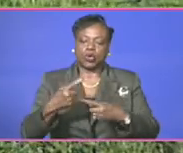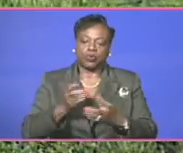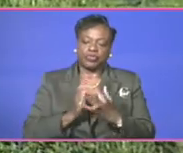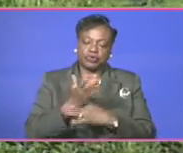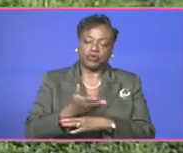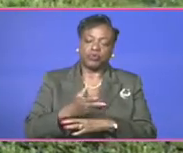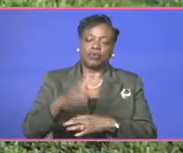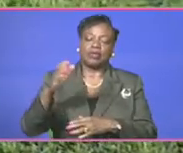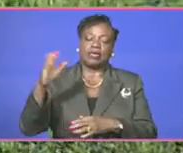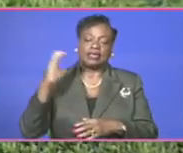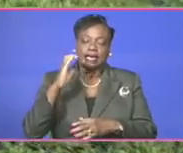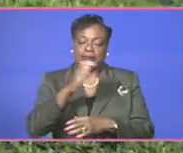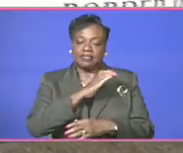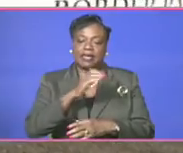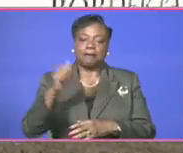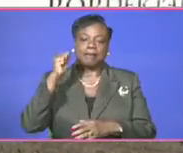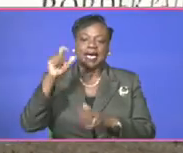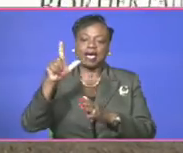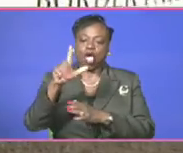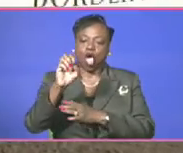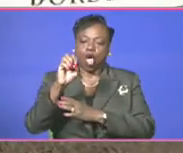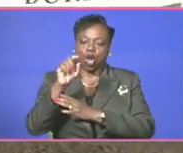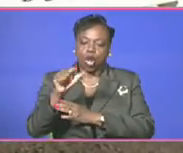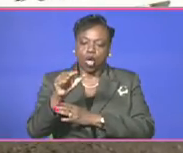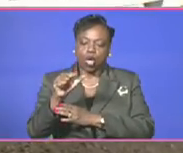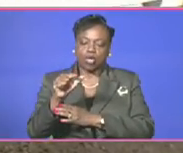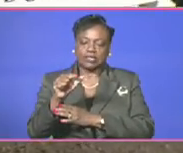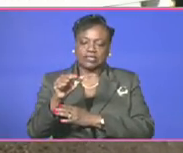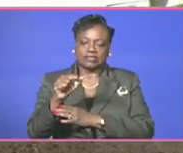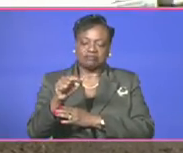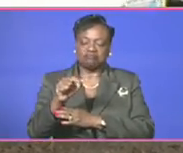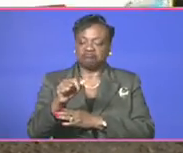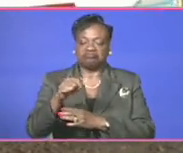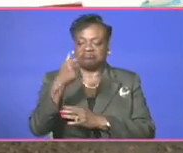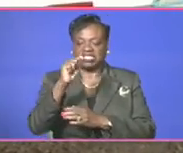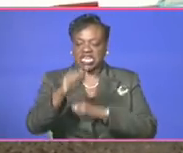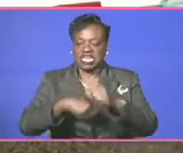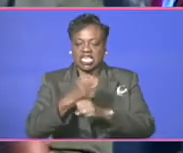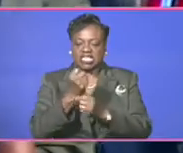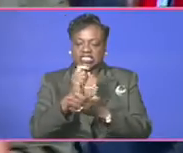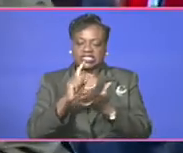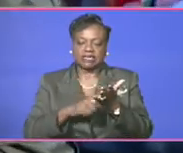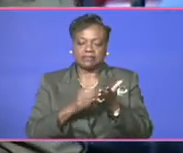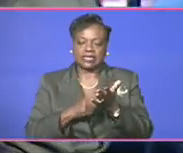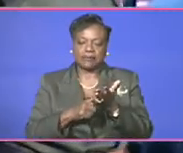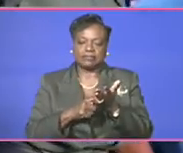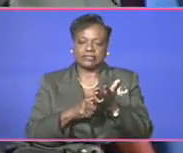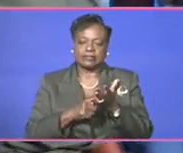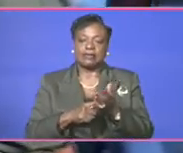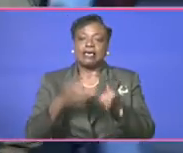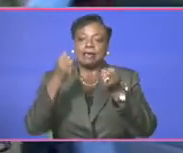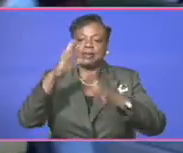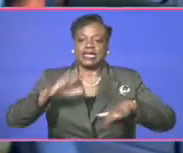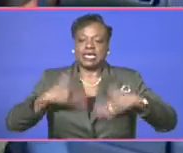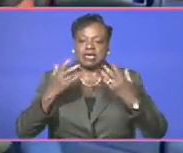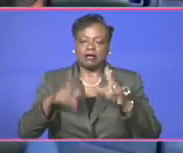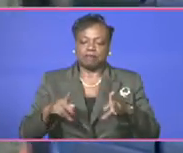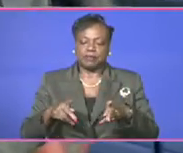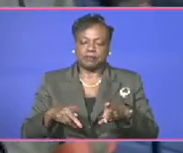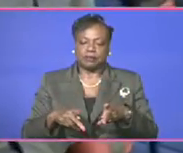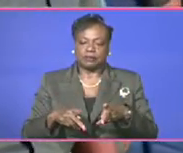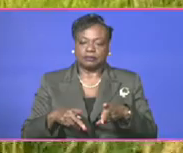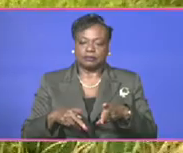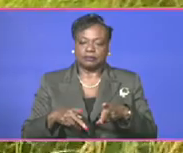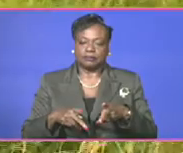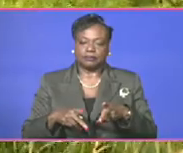backlogs, individuals waiting for years, in excess sometimes 10 years, and many young people especially can be